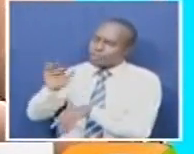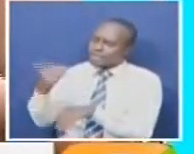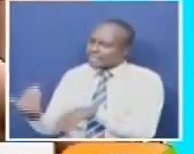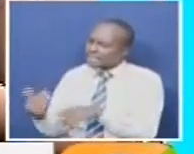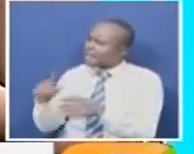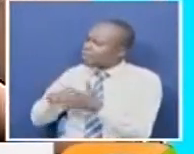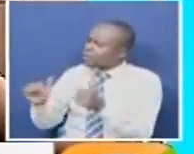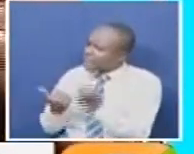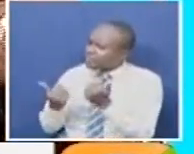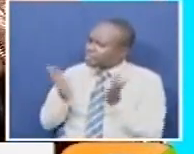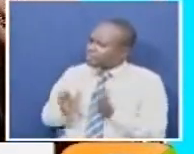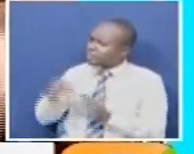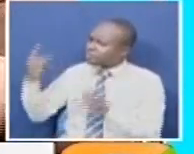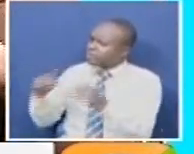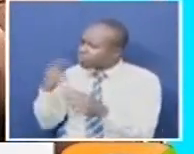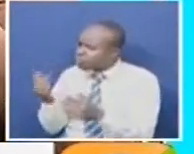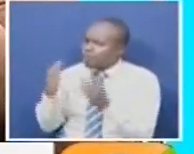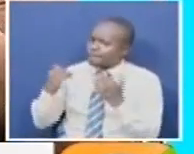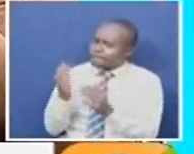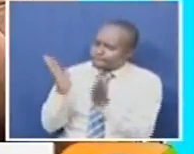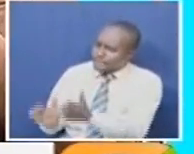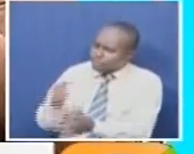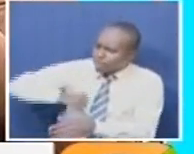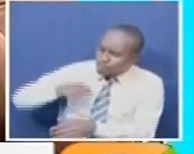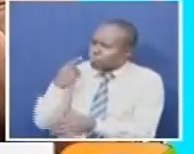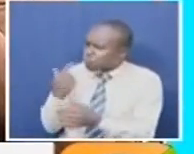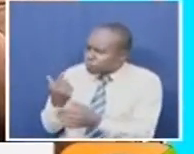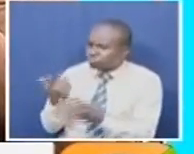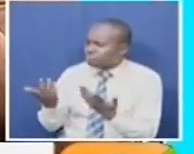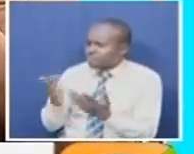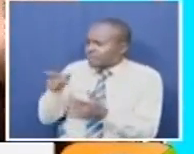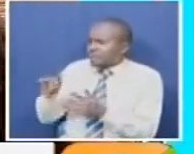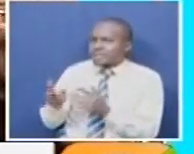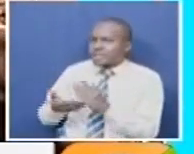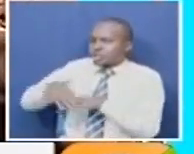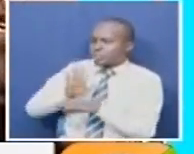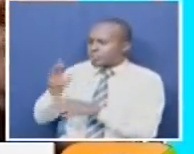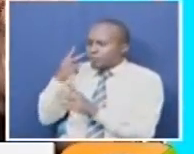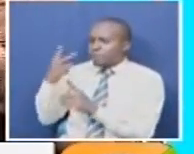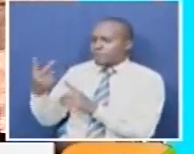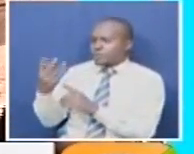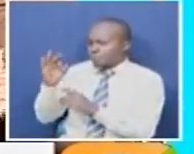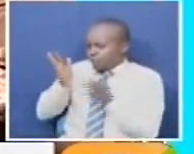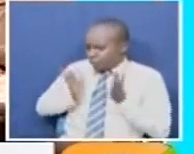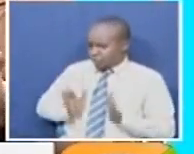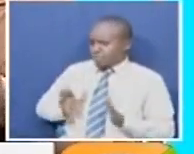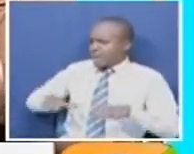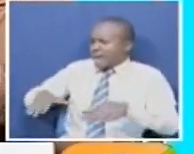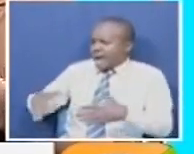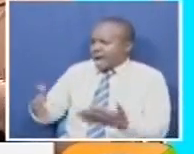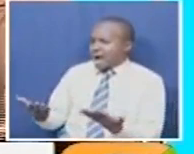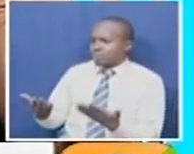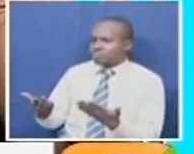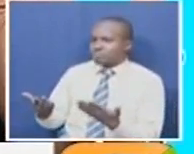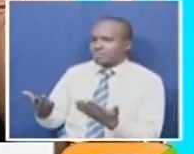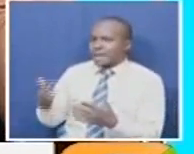happened, who did this to you, how has that shaped your view of humanity, just